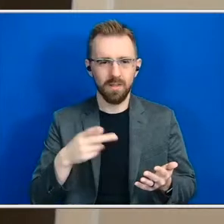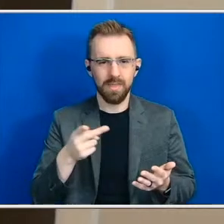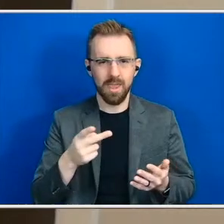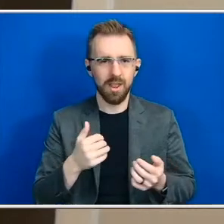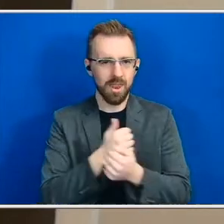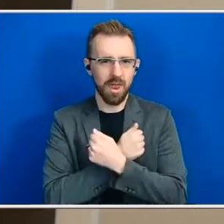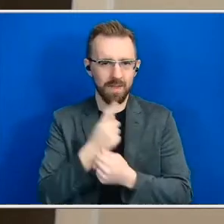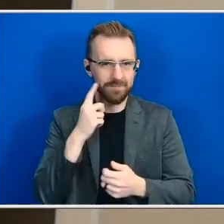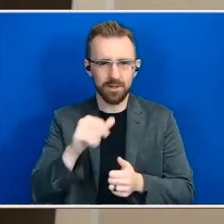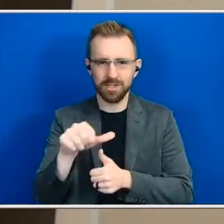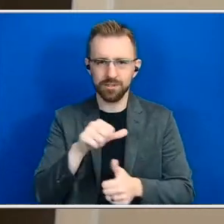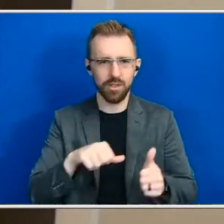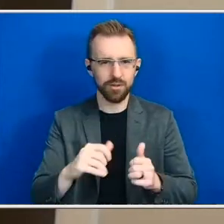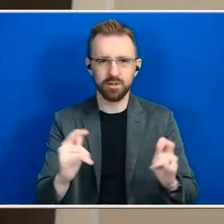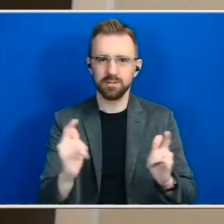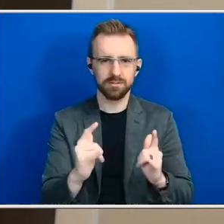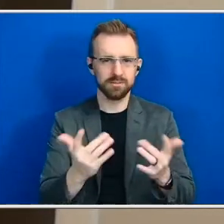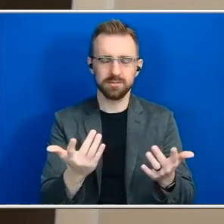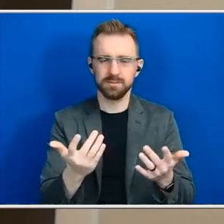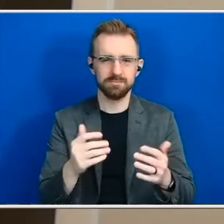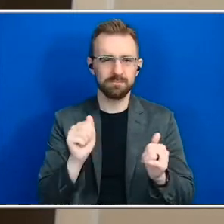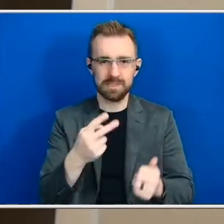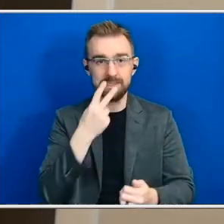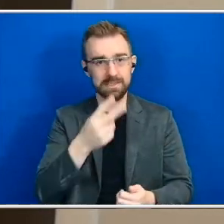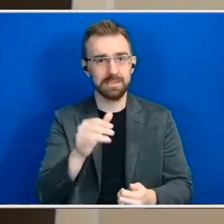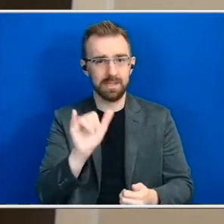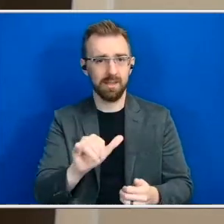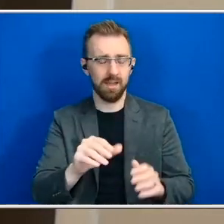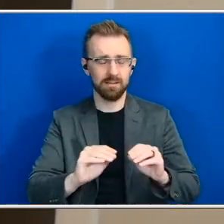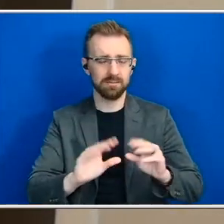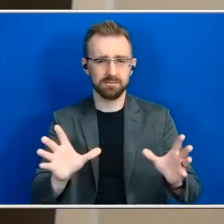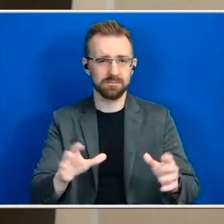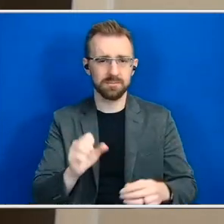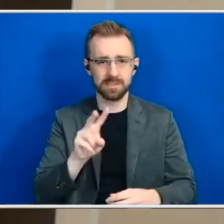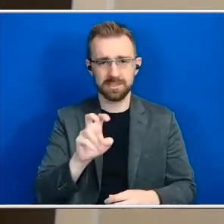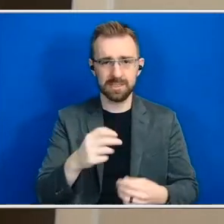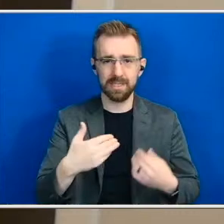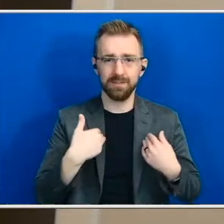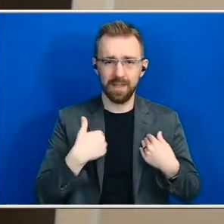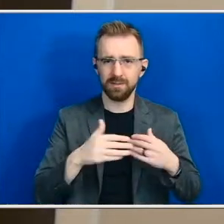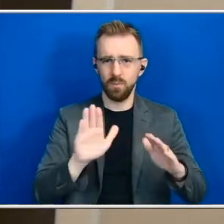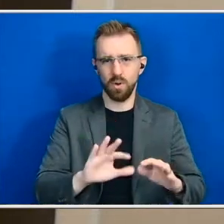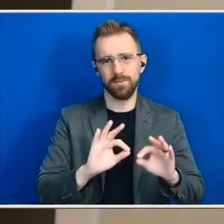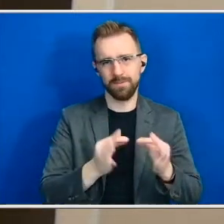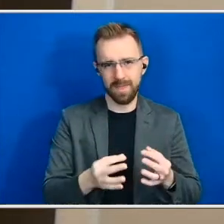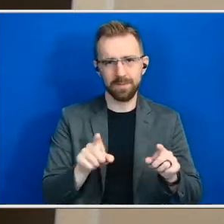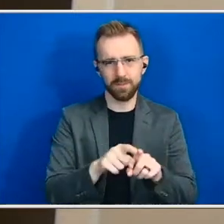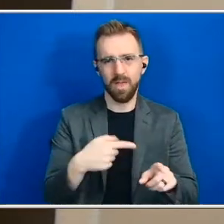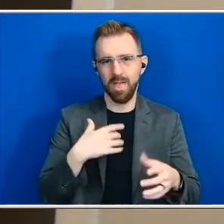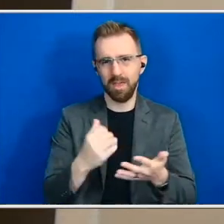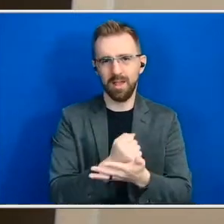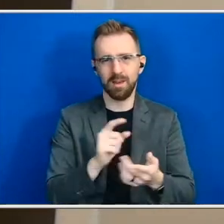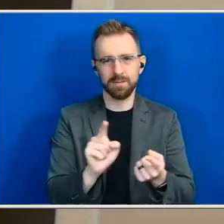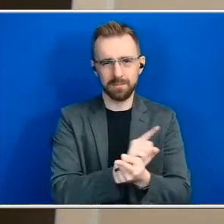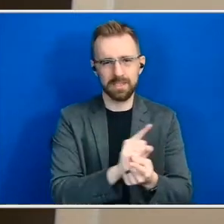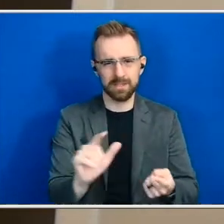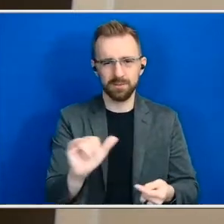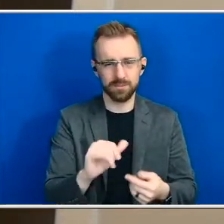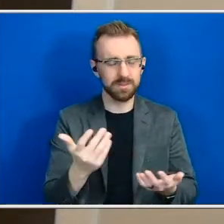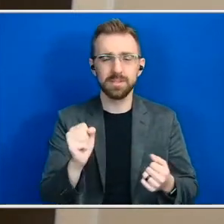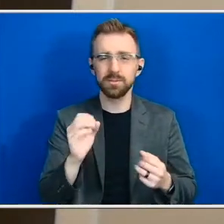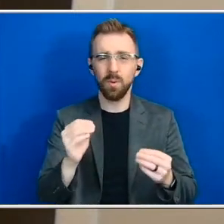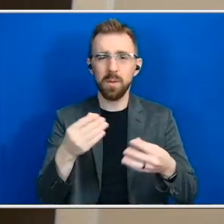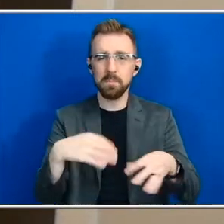other is palpable, and you know, Steve has a wonderful family as well that I got to meet. And, you know, it's so important in terms